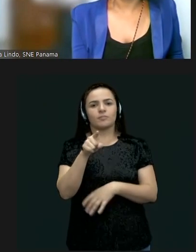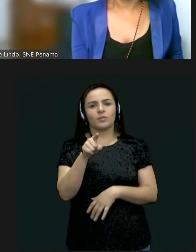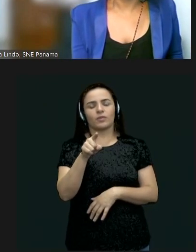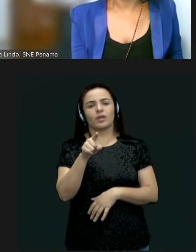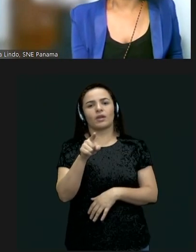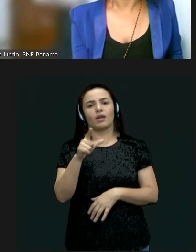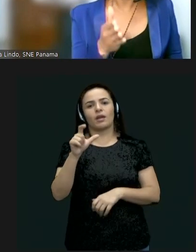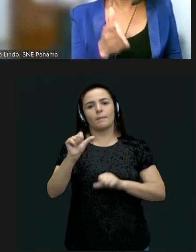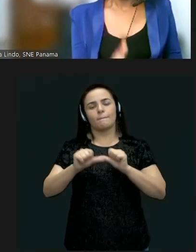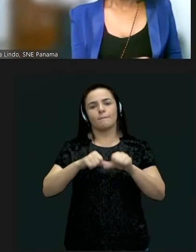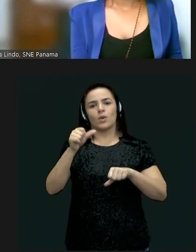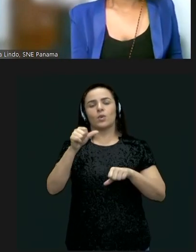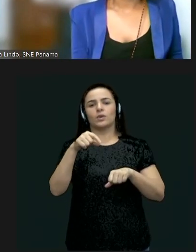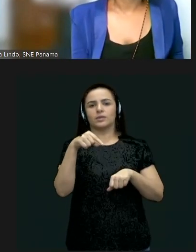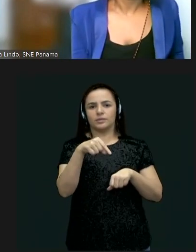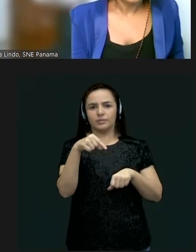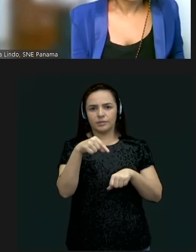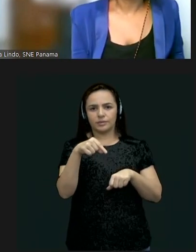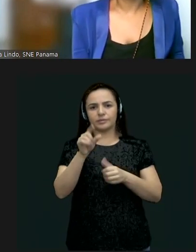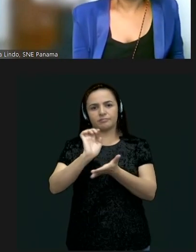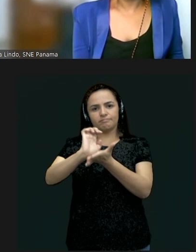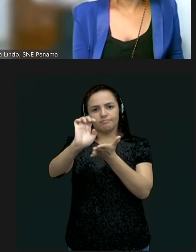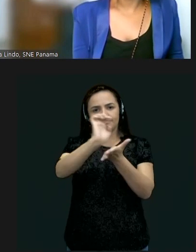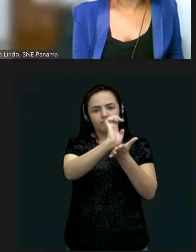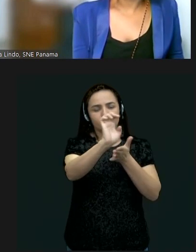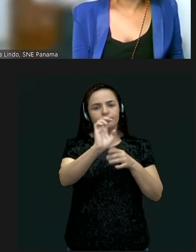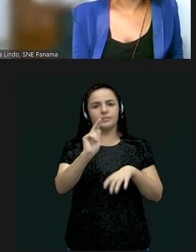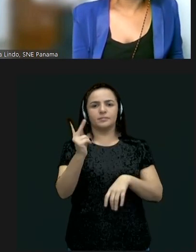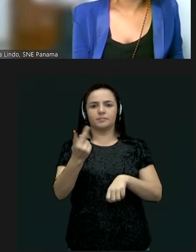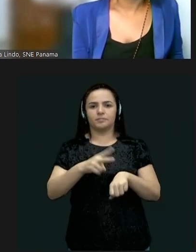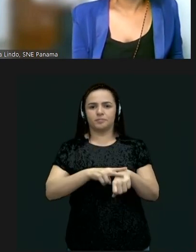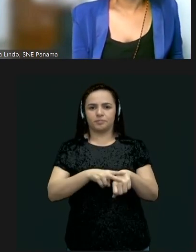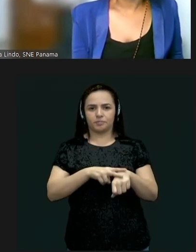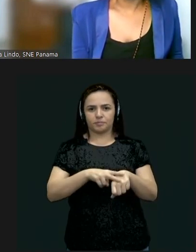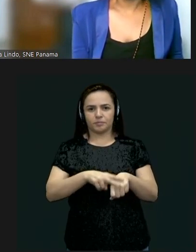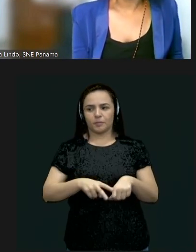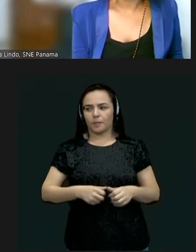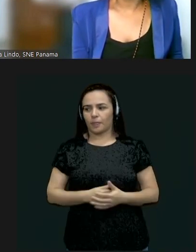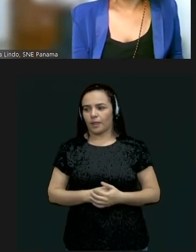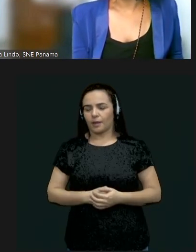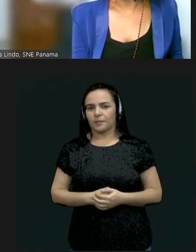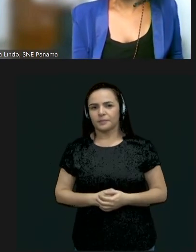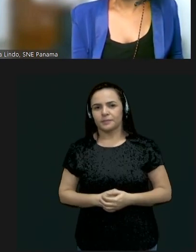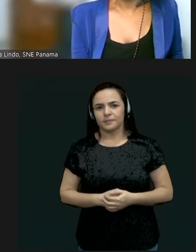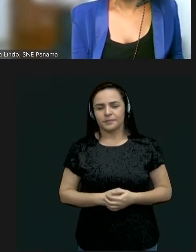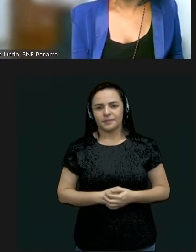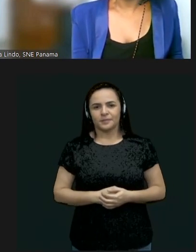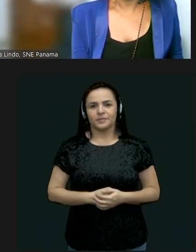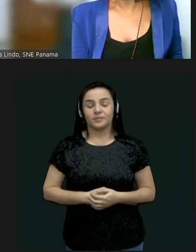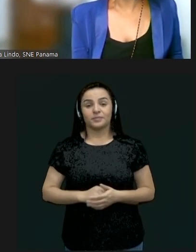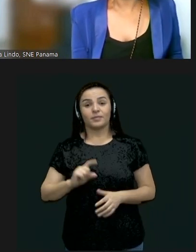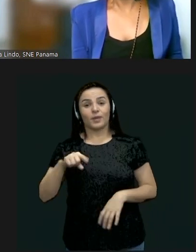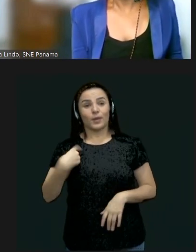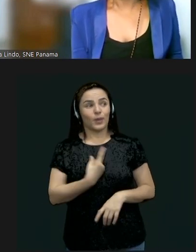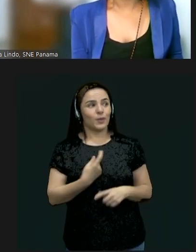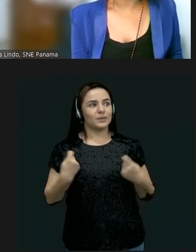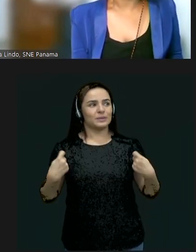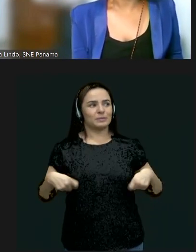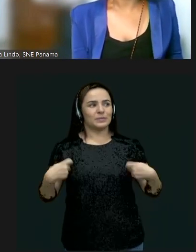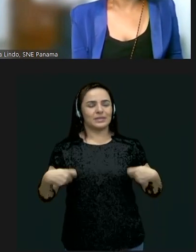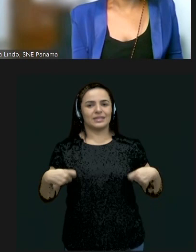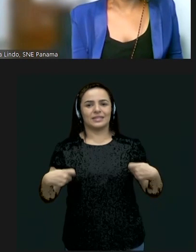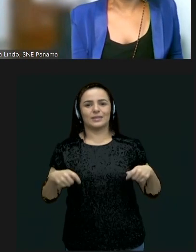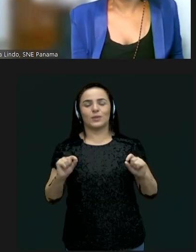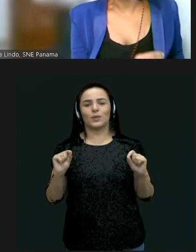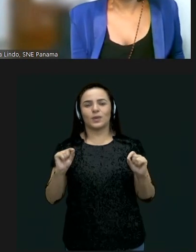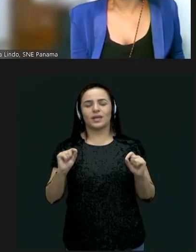this green hydrogen transformational hub, having also in consideration that we have to